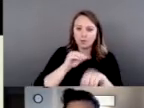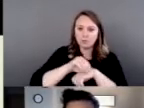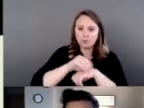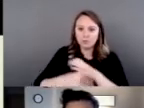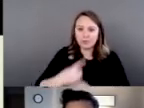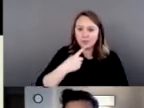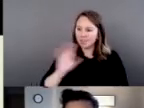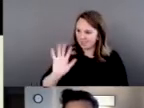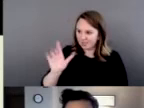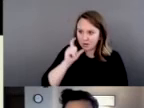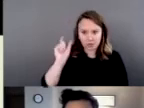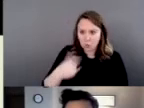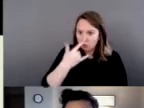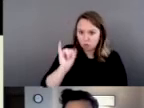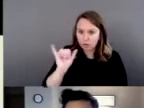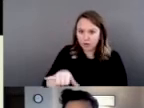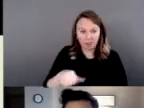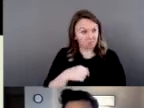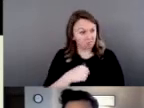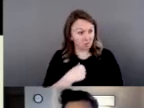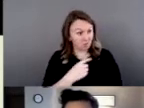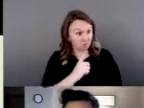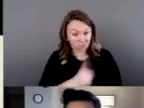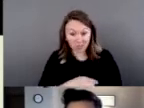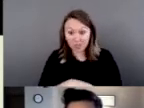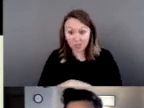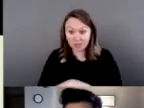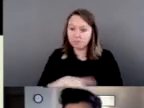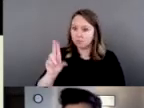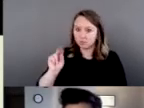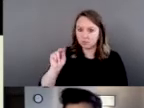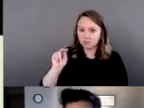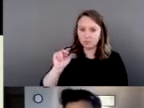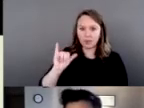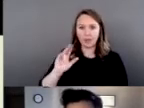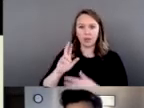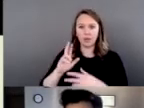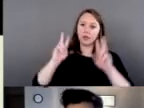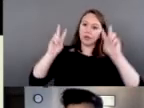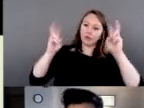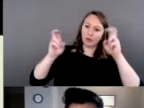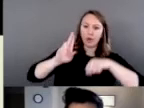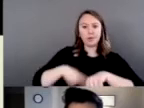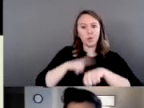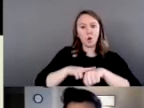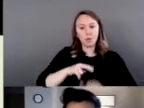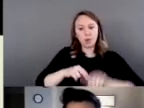not. And they're like, no, like you, that's not a normal, you know, quote unquote, normal childhood.